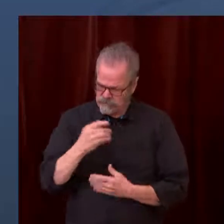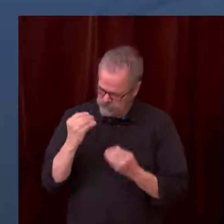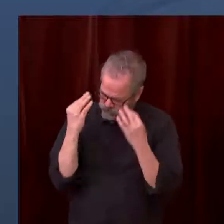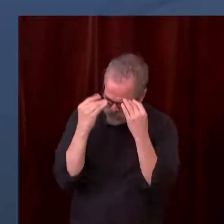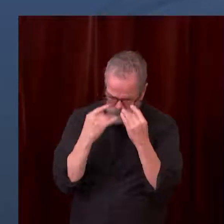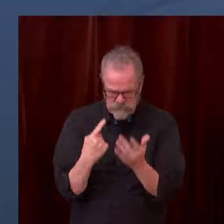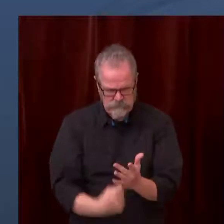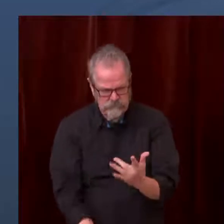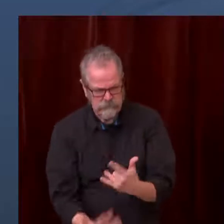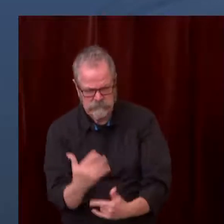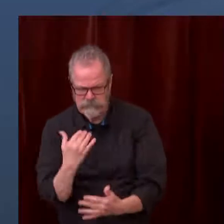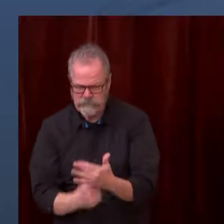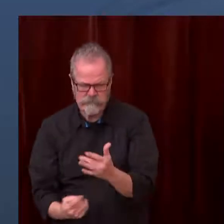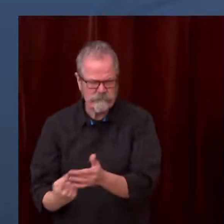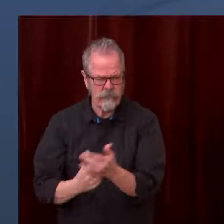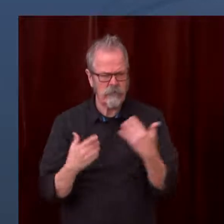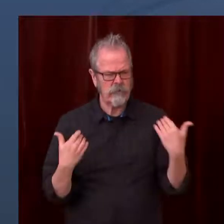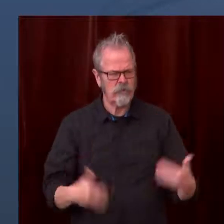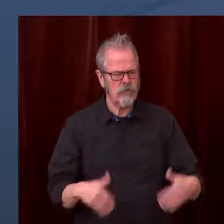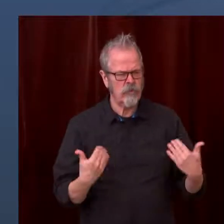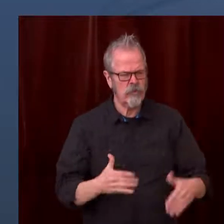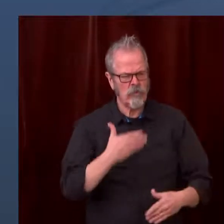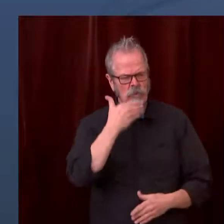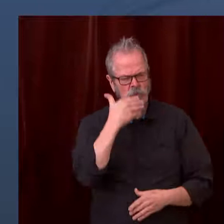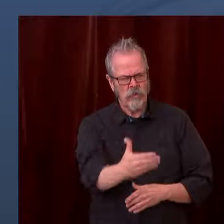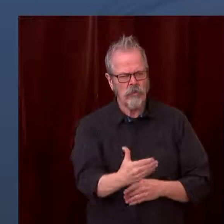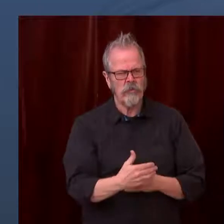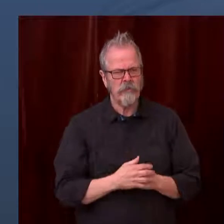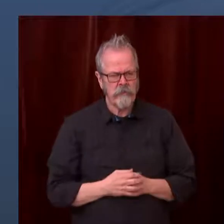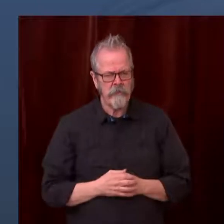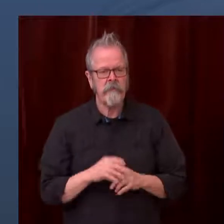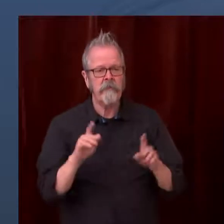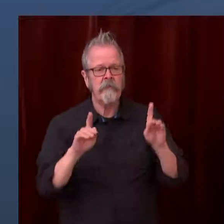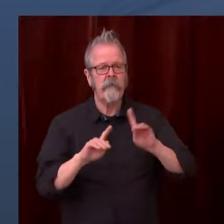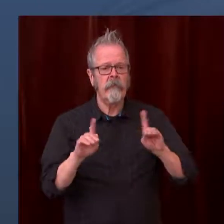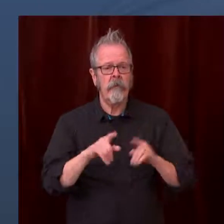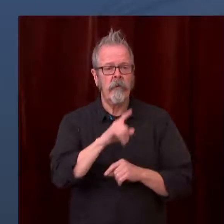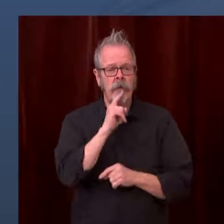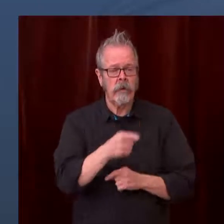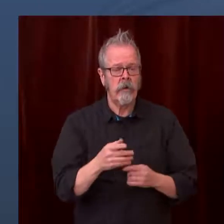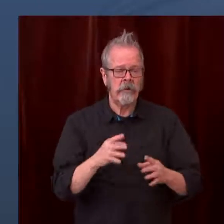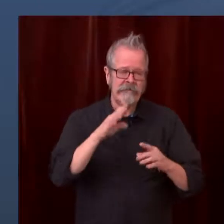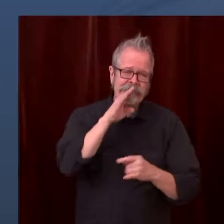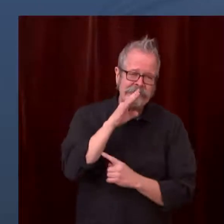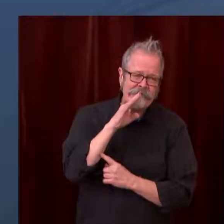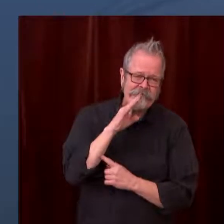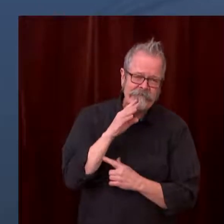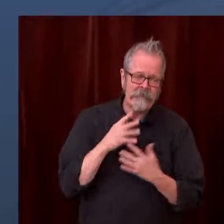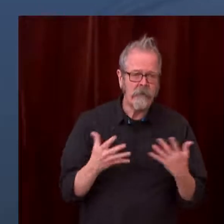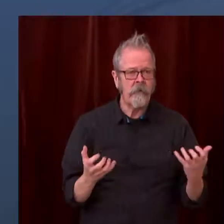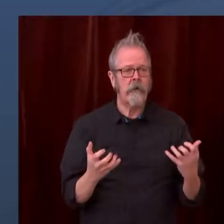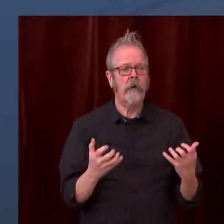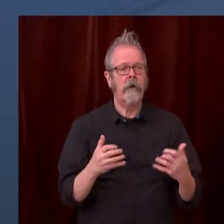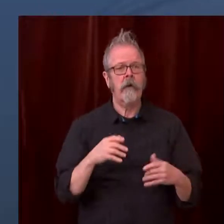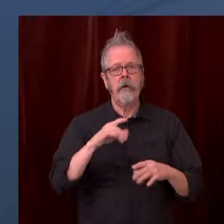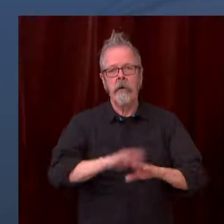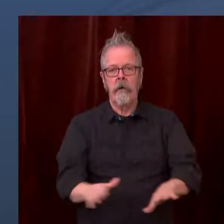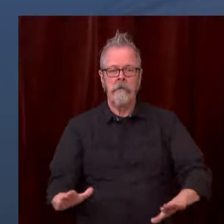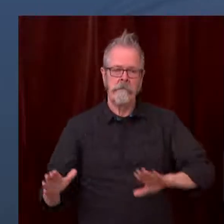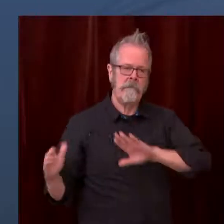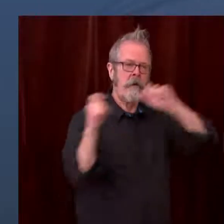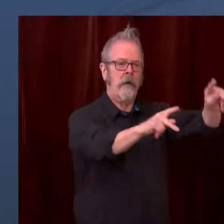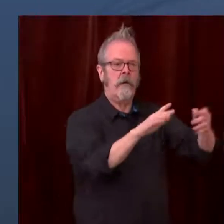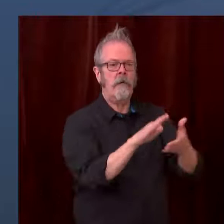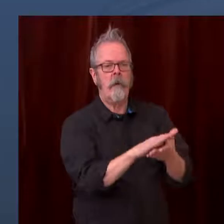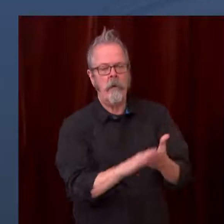The people of the state are so hungry to get our kids back in school, and every one of us, top to bottom, wants to do it in a responsible way.